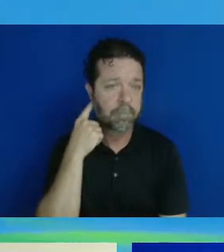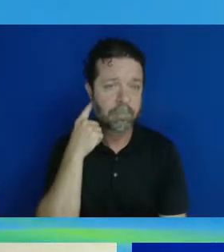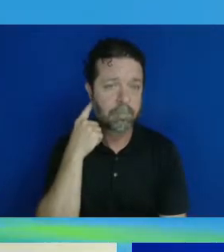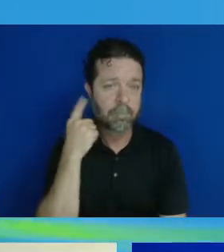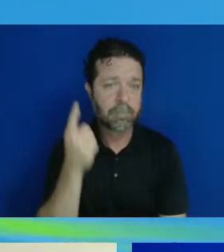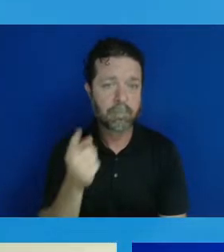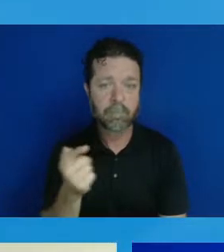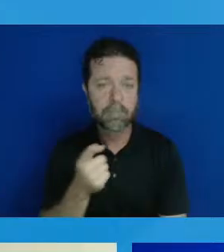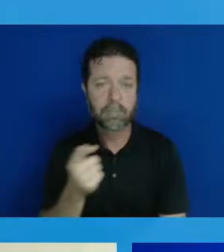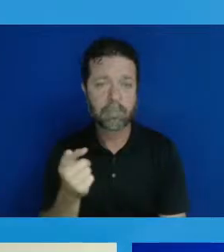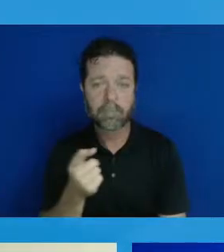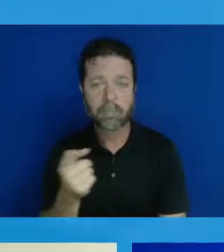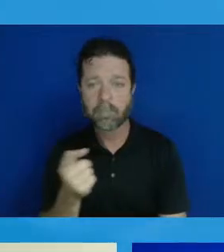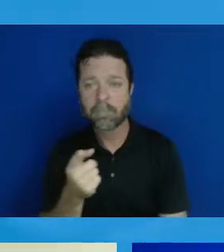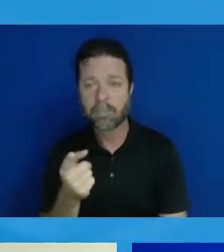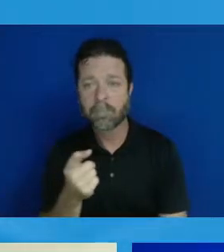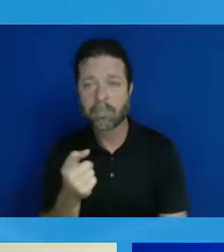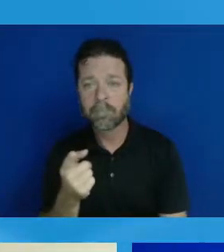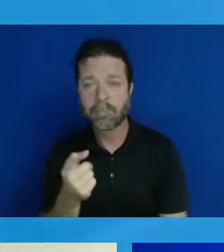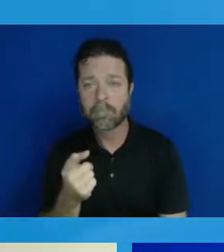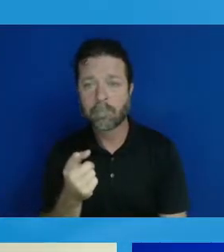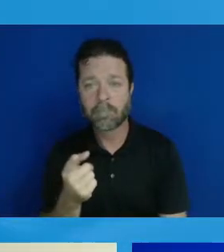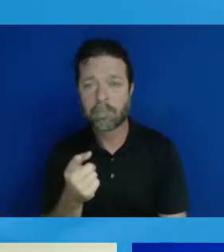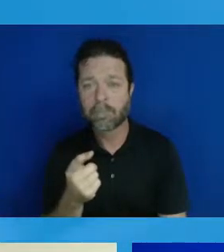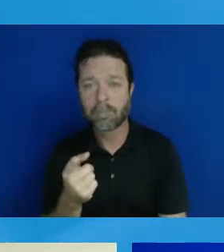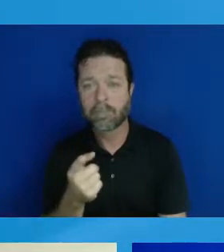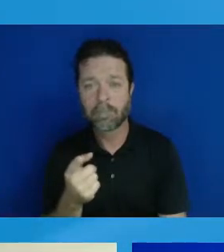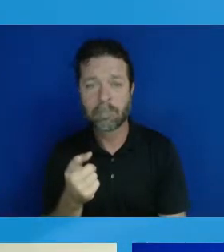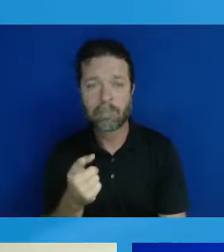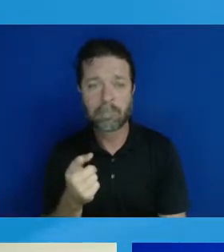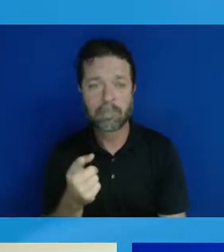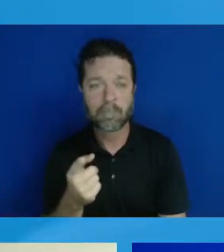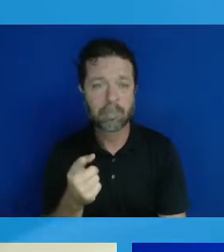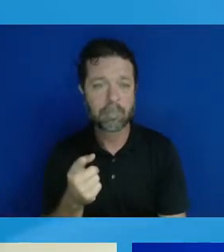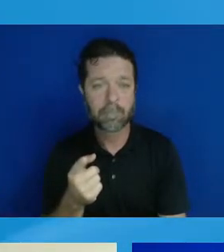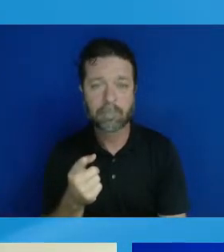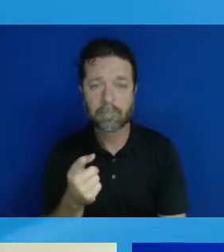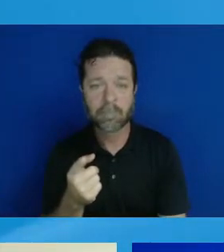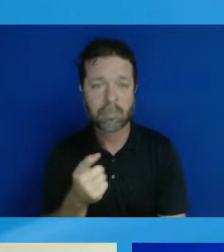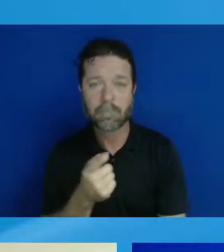I think we have an issue. I can't hear.